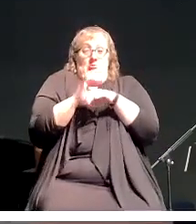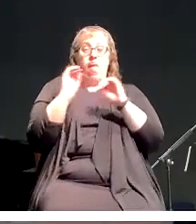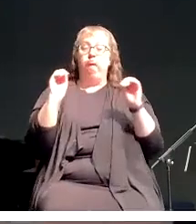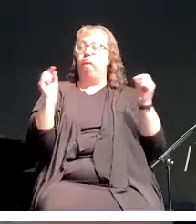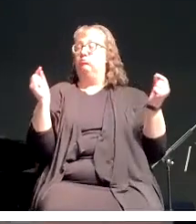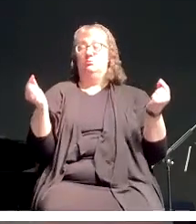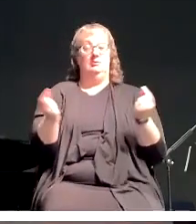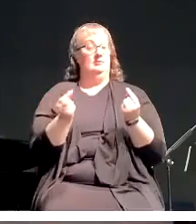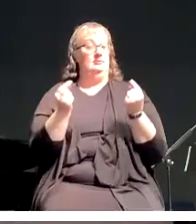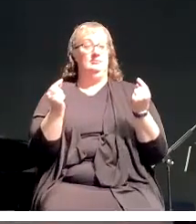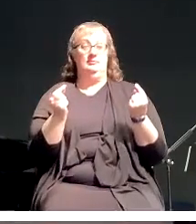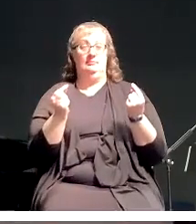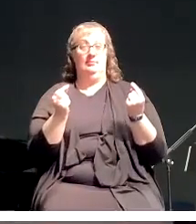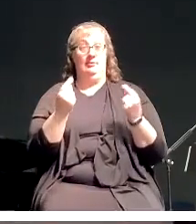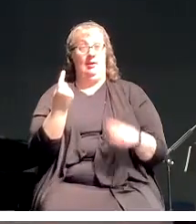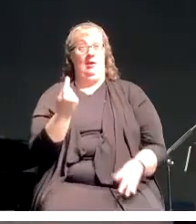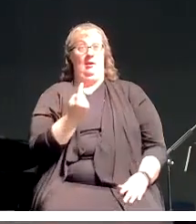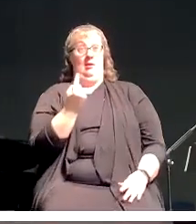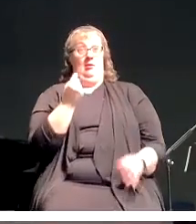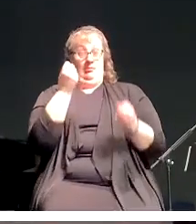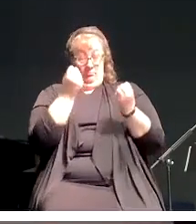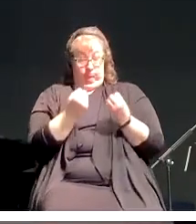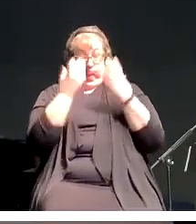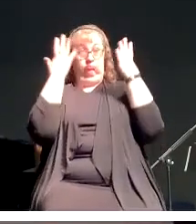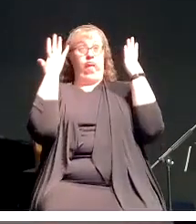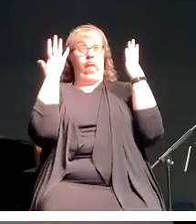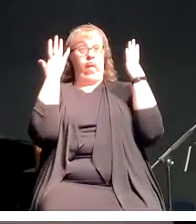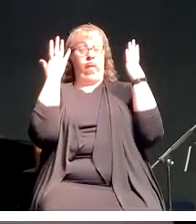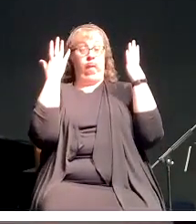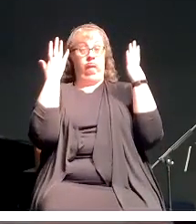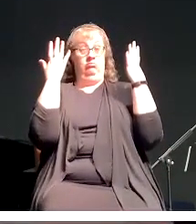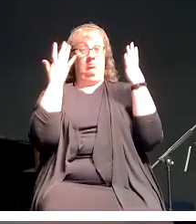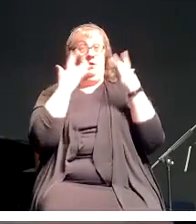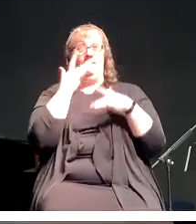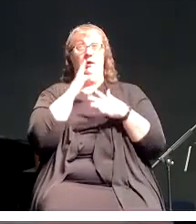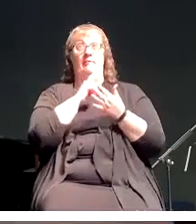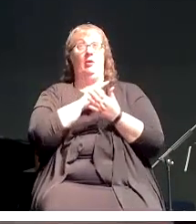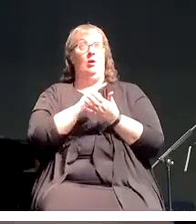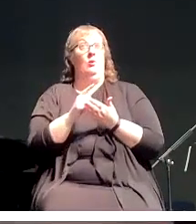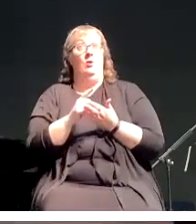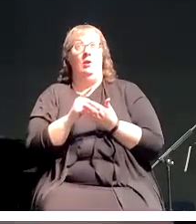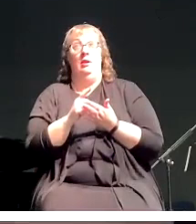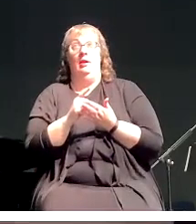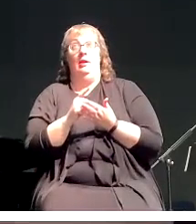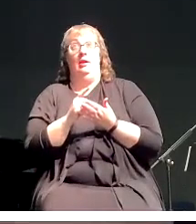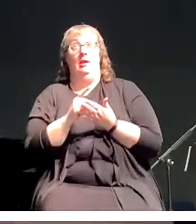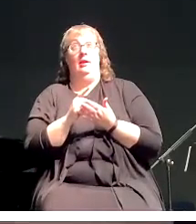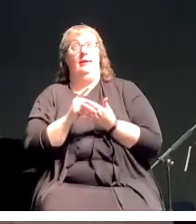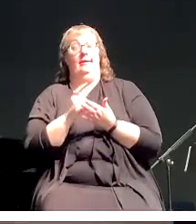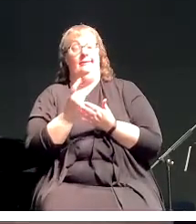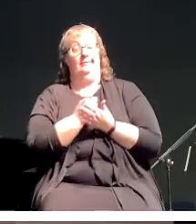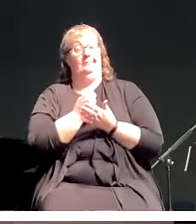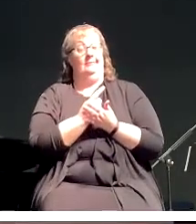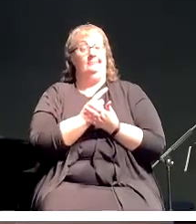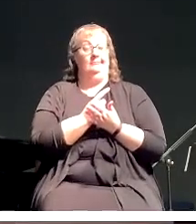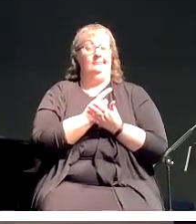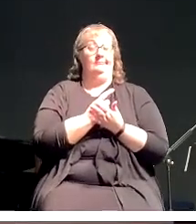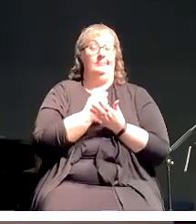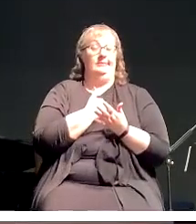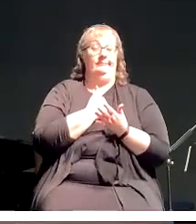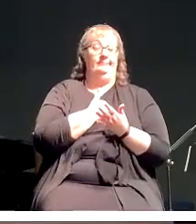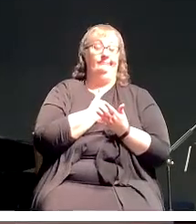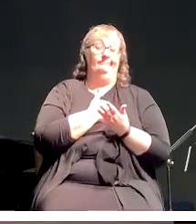sin. That alone blows my mind. I'm lucky if I can go a week sometimes. And when the time